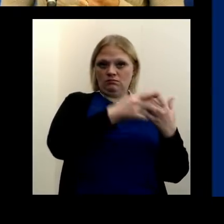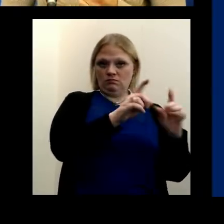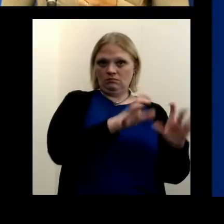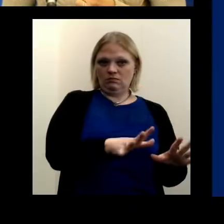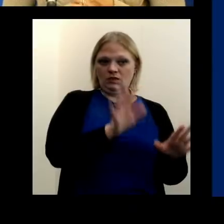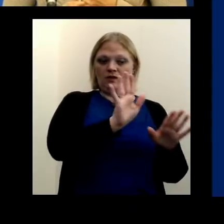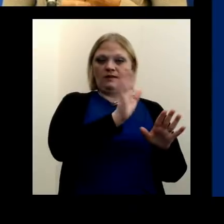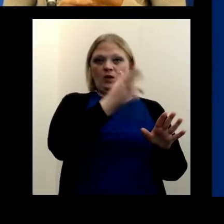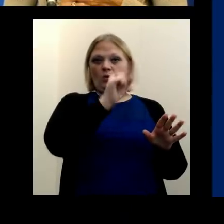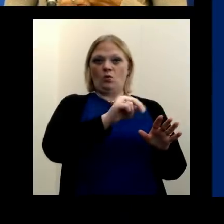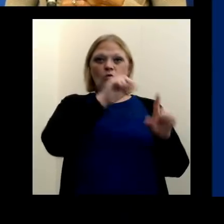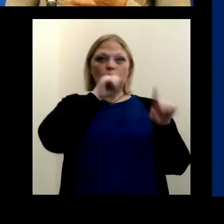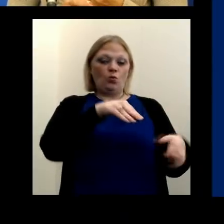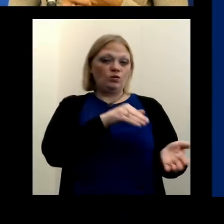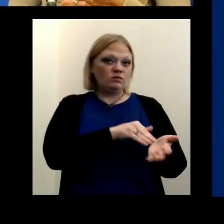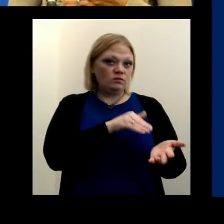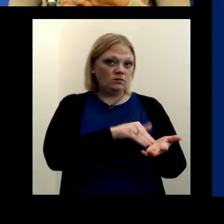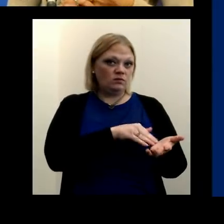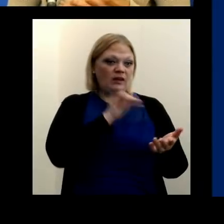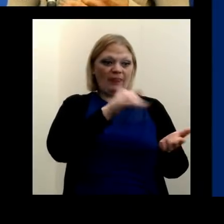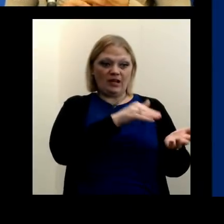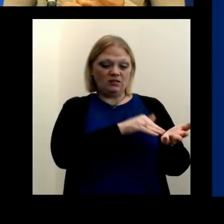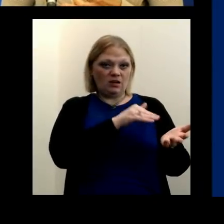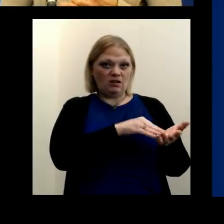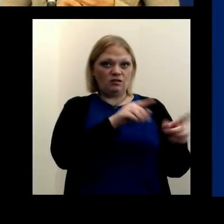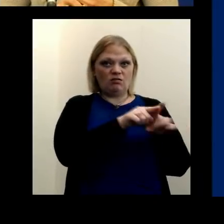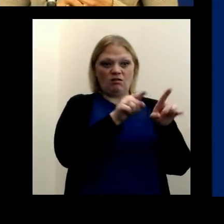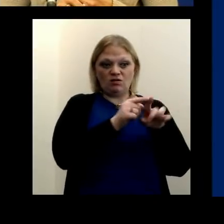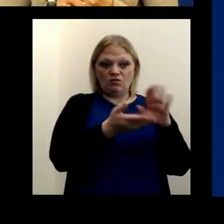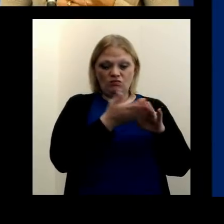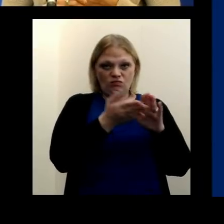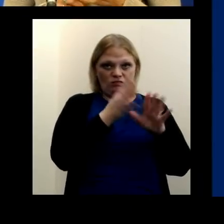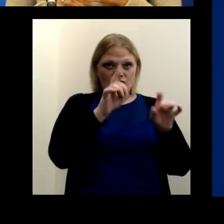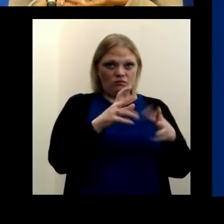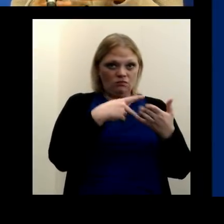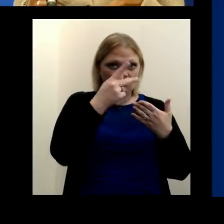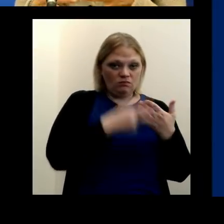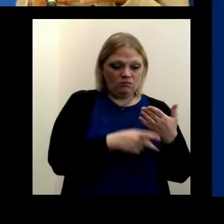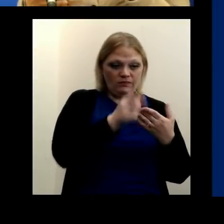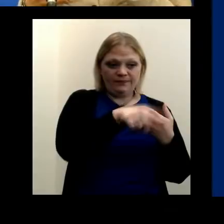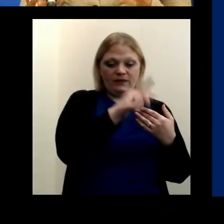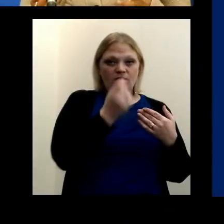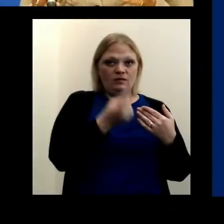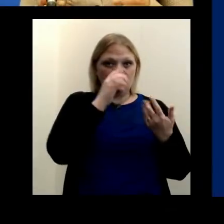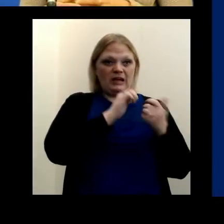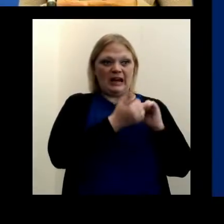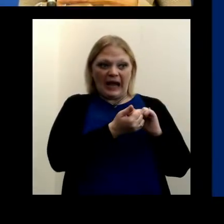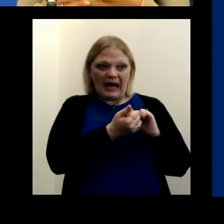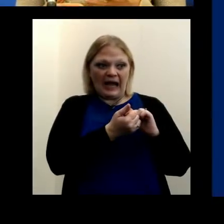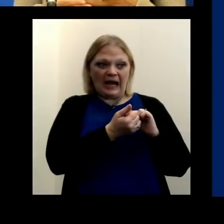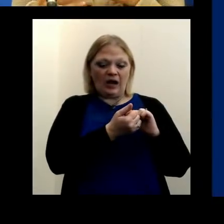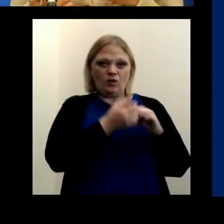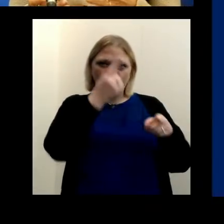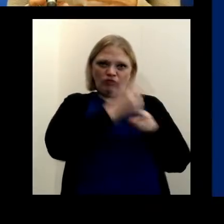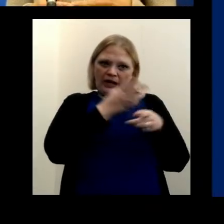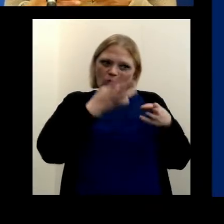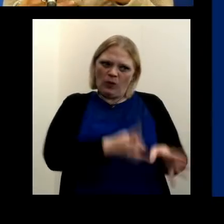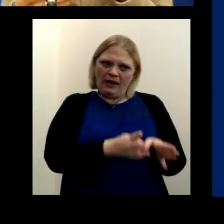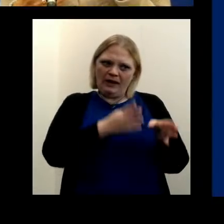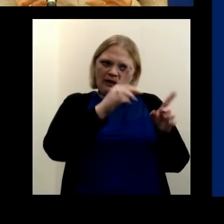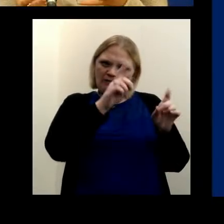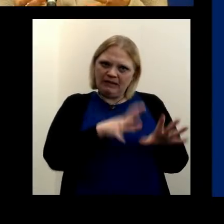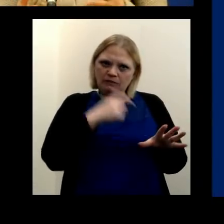ordering physician, and that physician is also running their testing program, and they understand how to do the test appropriately and